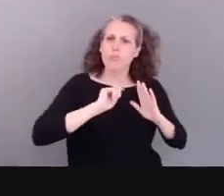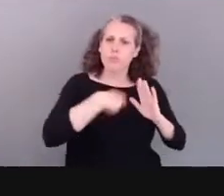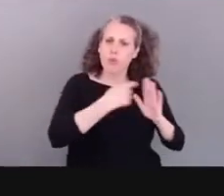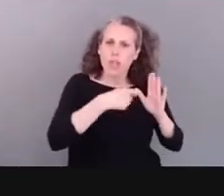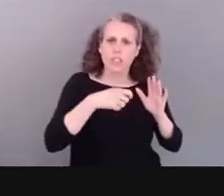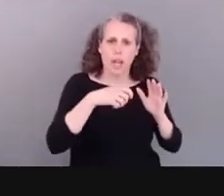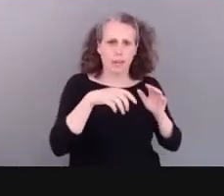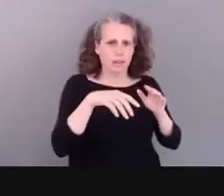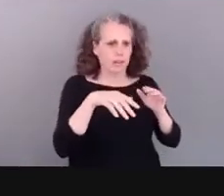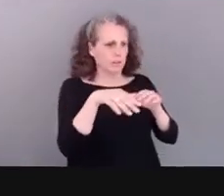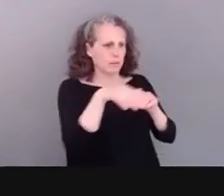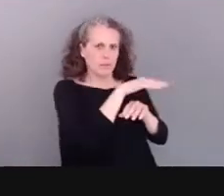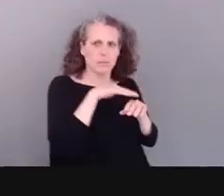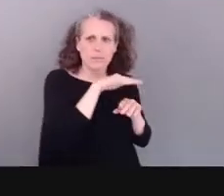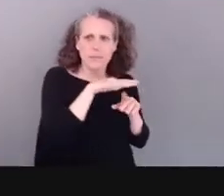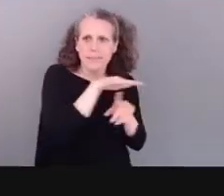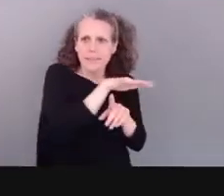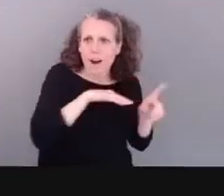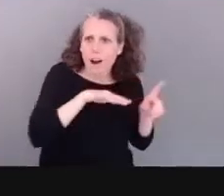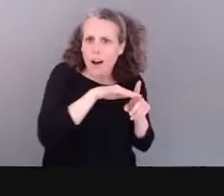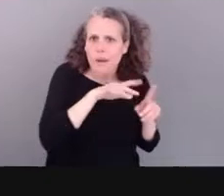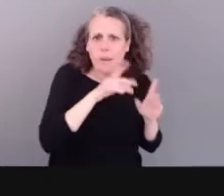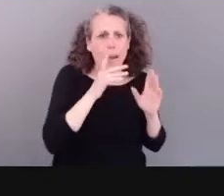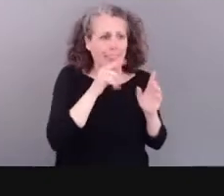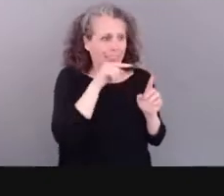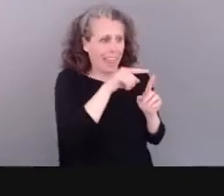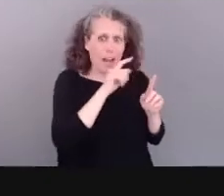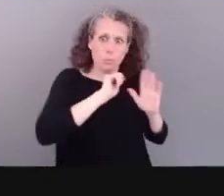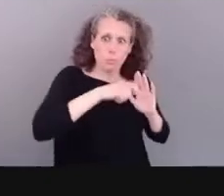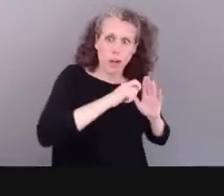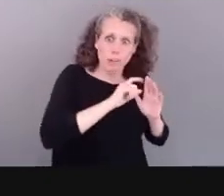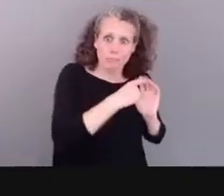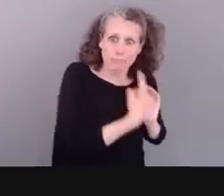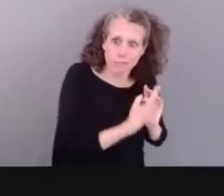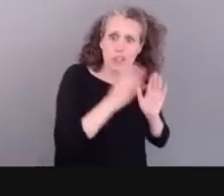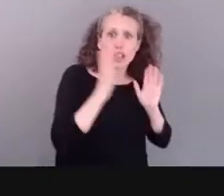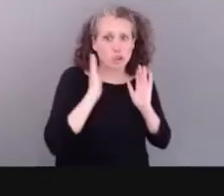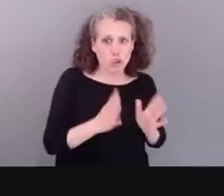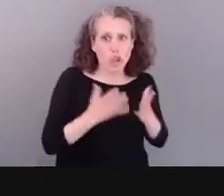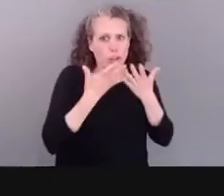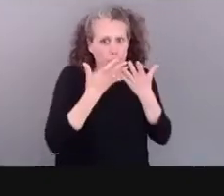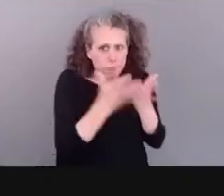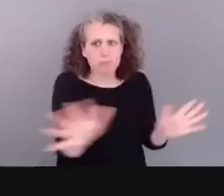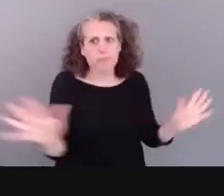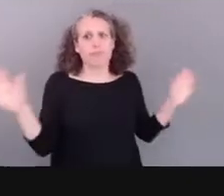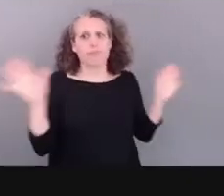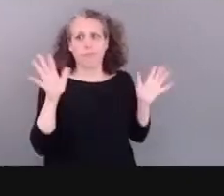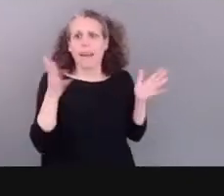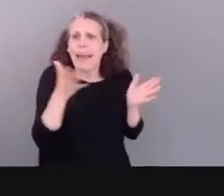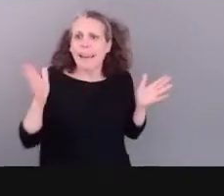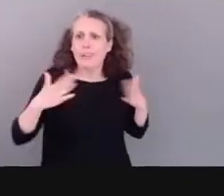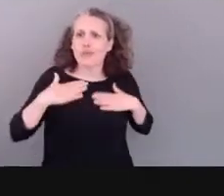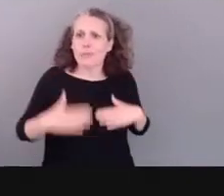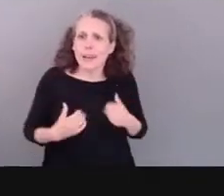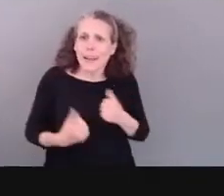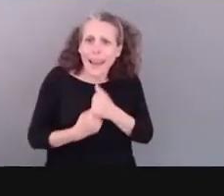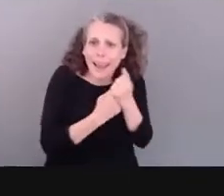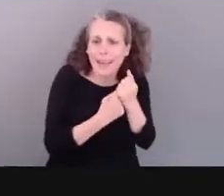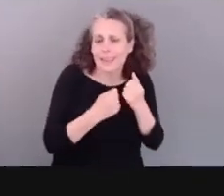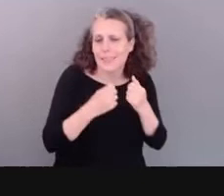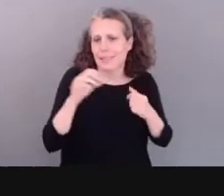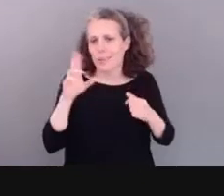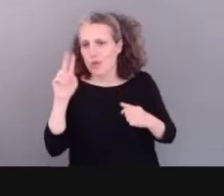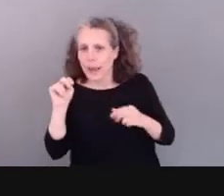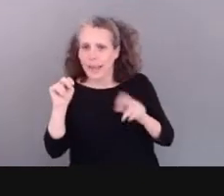environment, but it needs to be really mainstream, at least in the humanitarian aid operations of the EU. So,